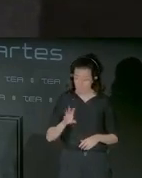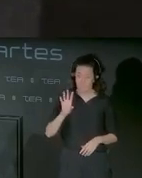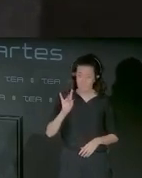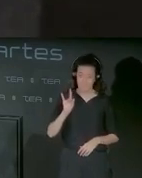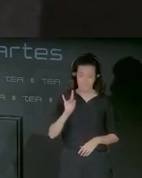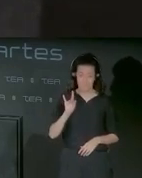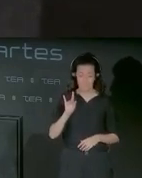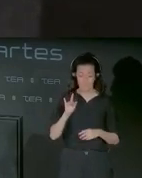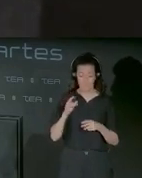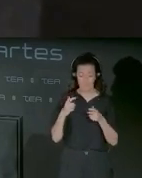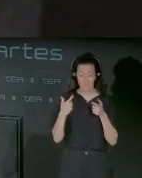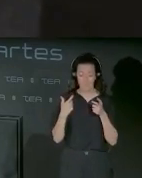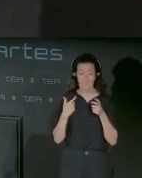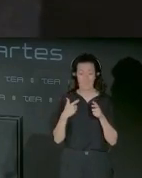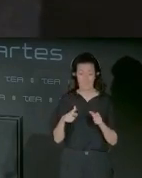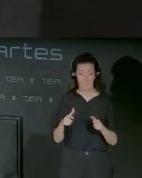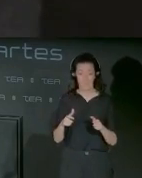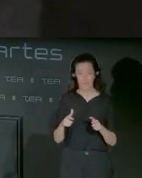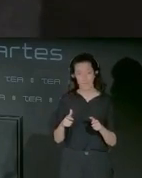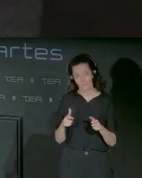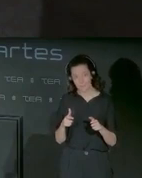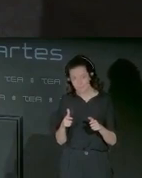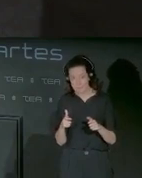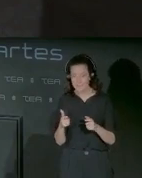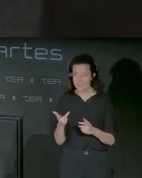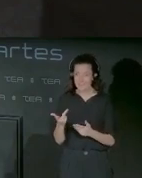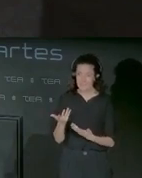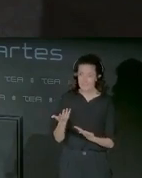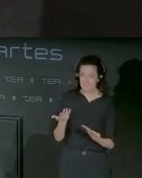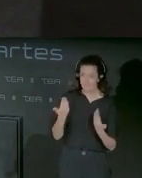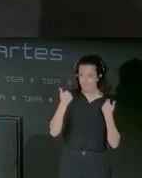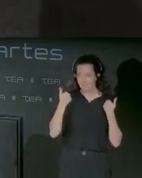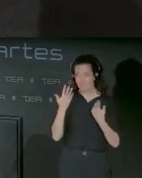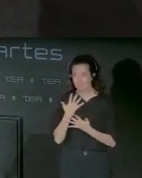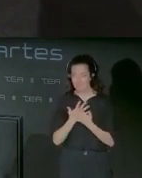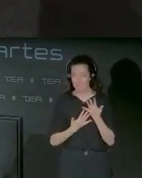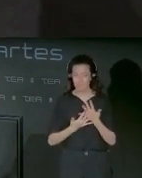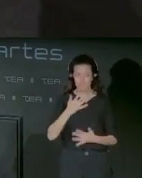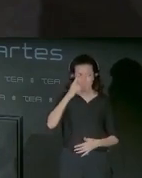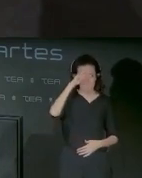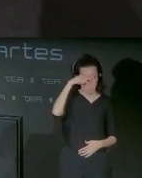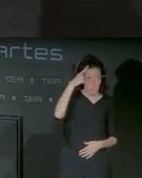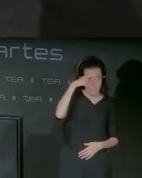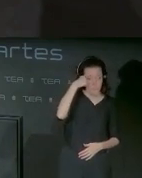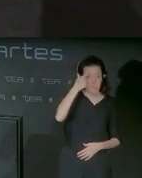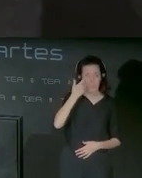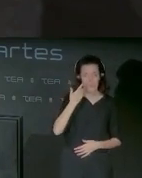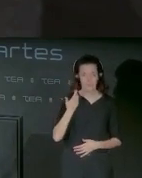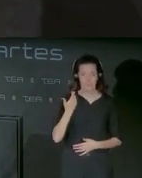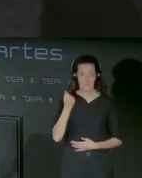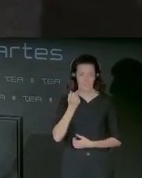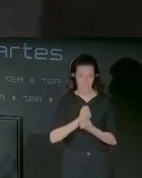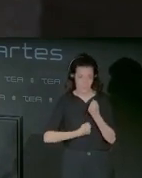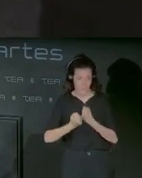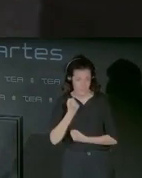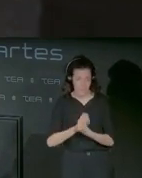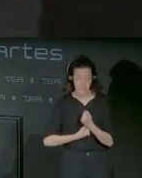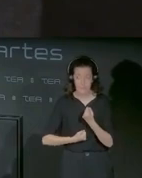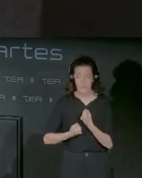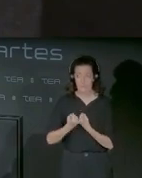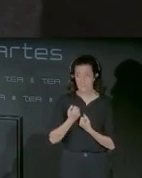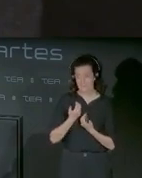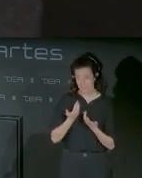and export and everything is not just on a governmental level, but also in research.